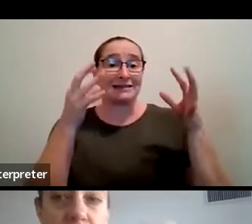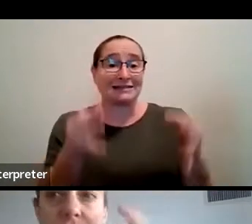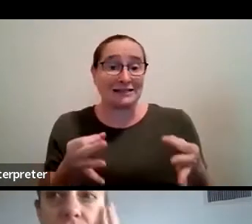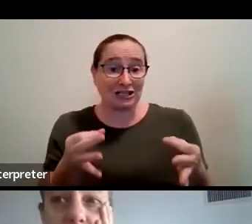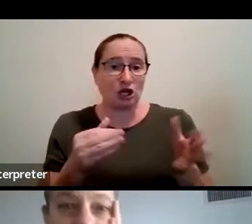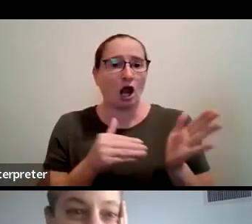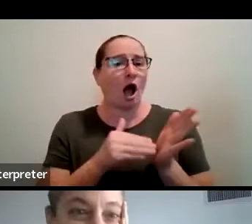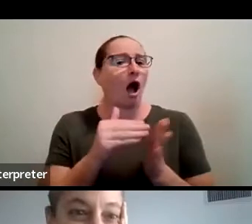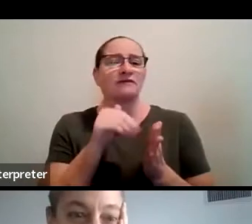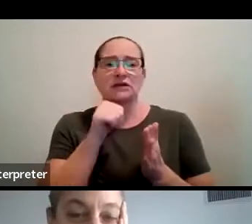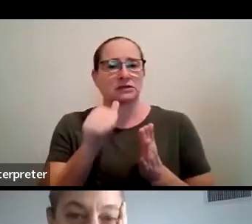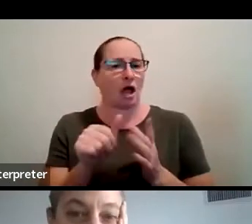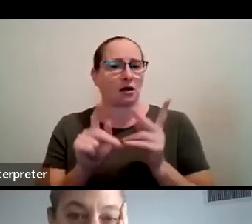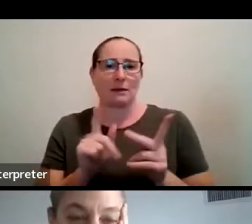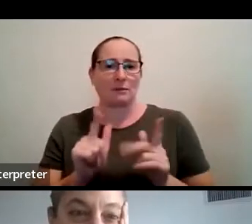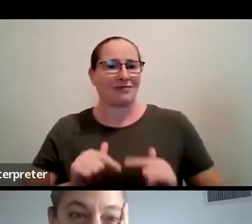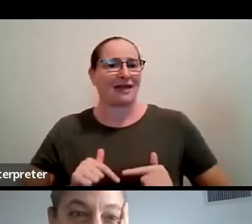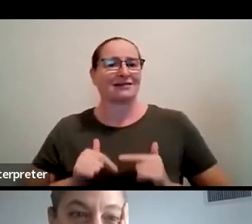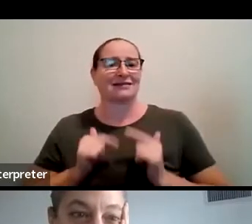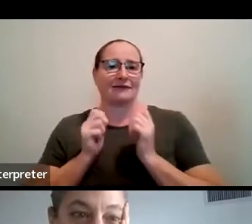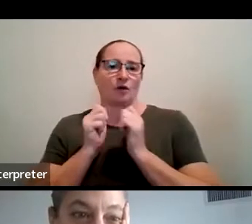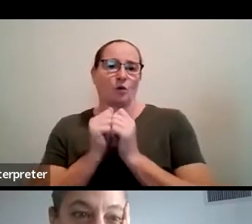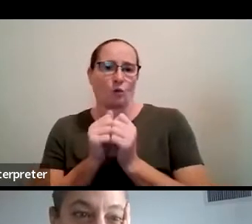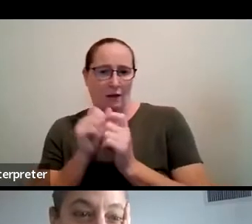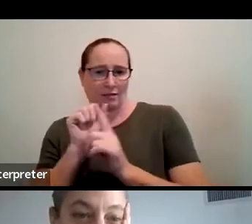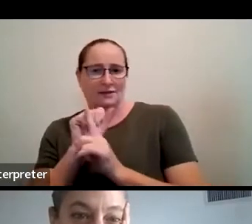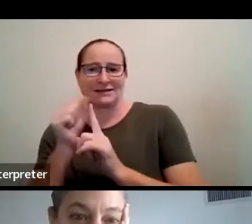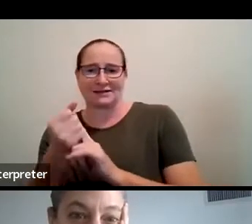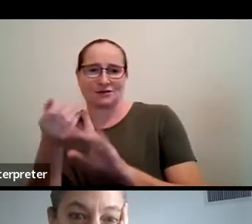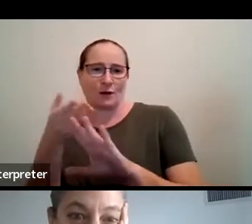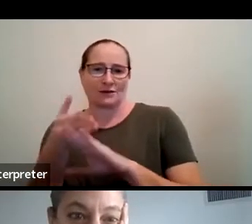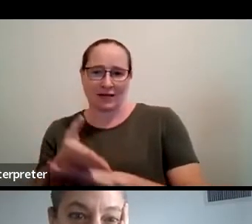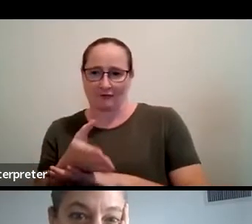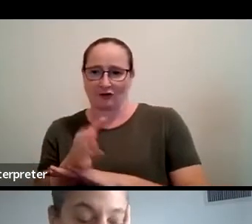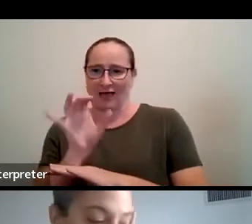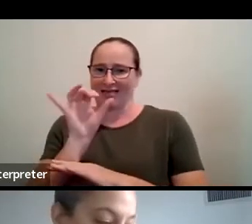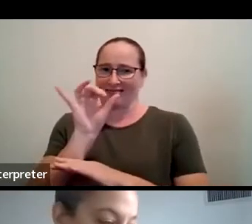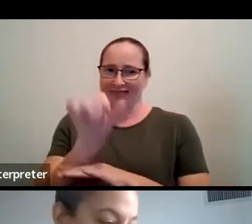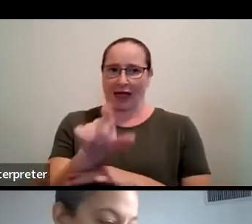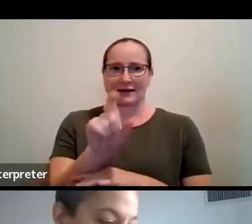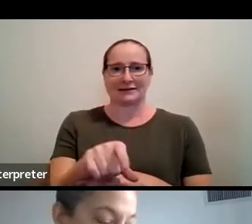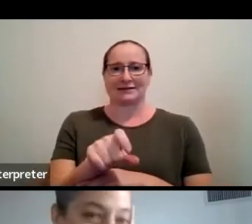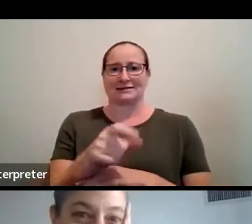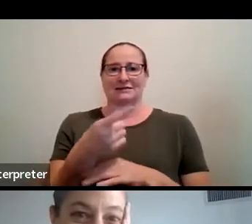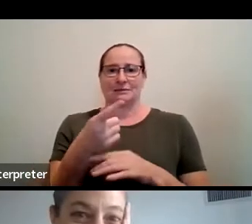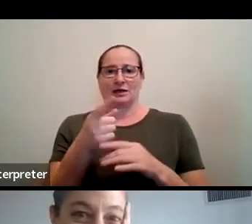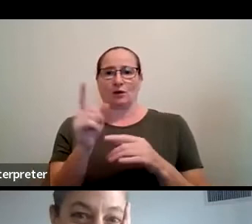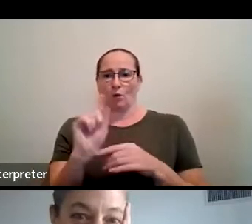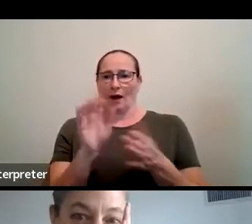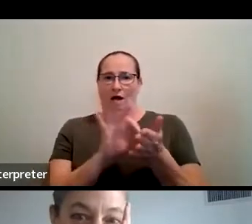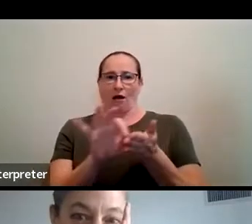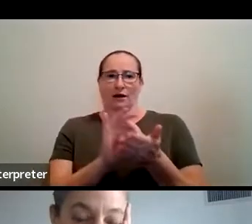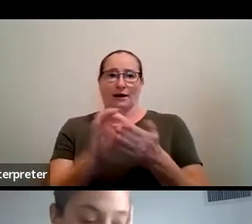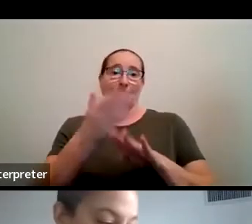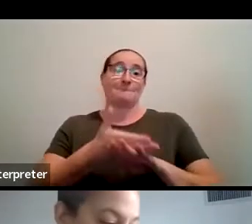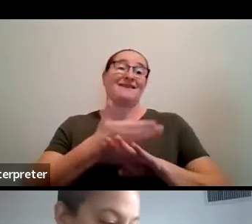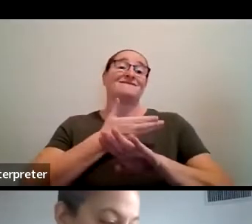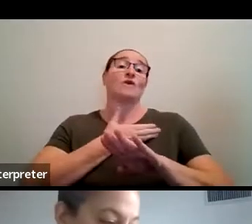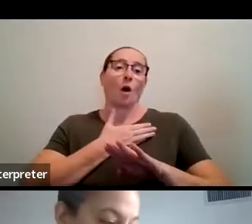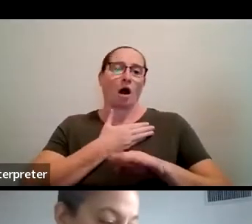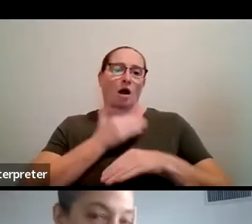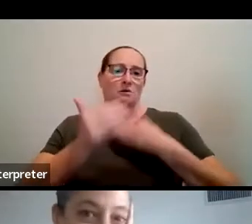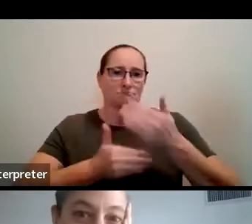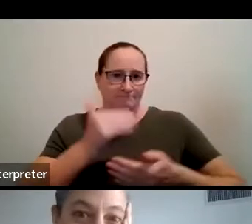often not those who live with the consequences. And that needs to be the site at which things are audited before they're put into